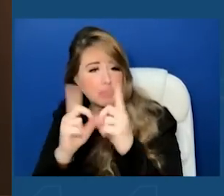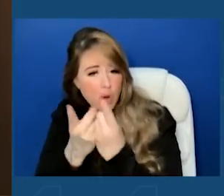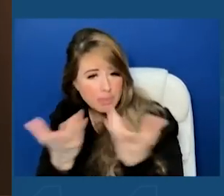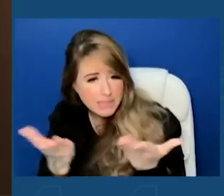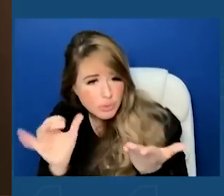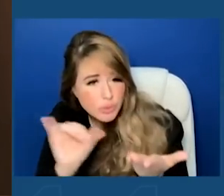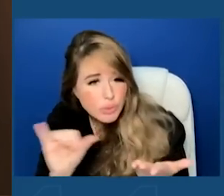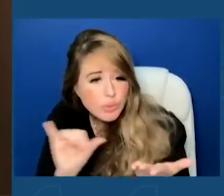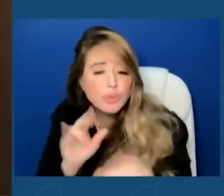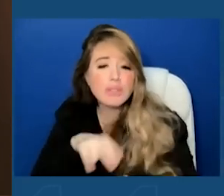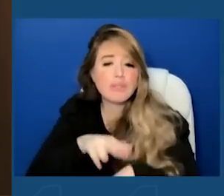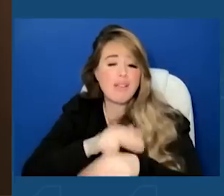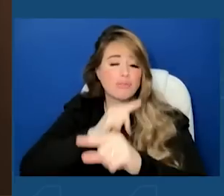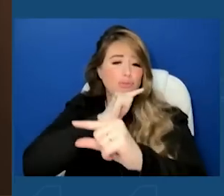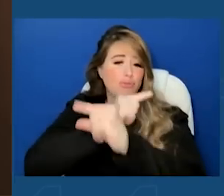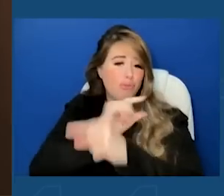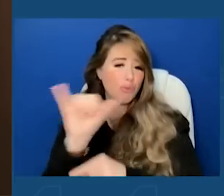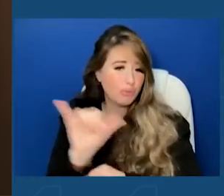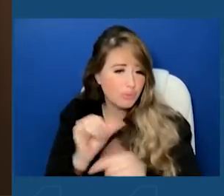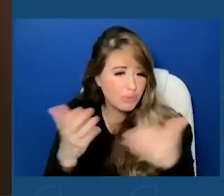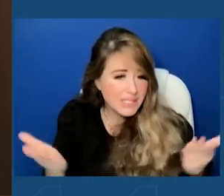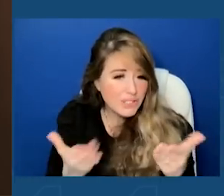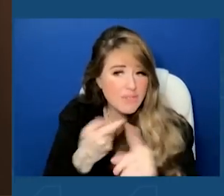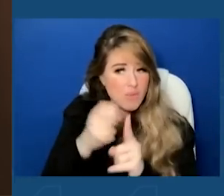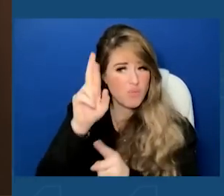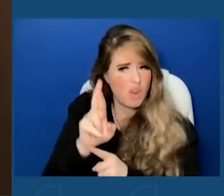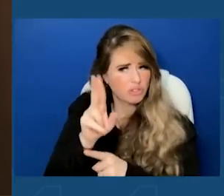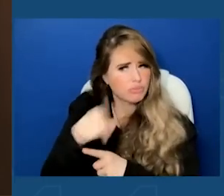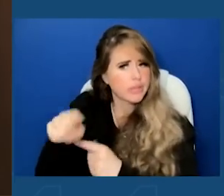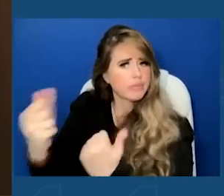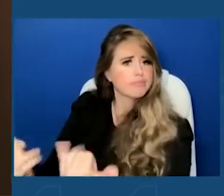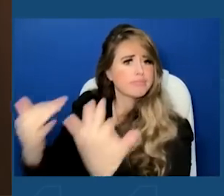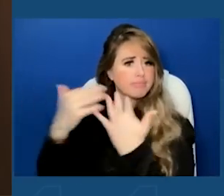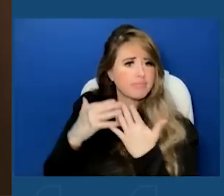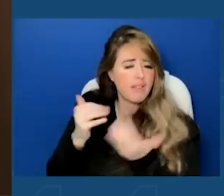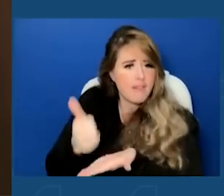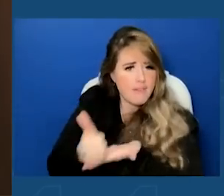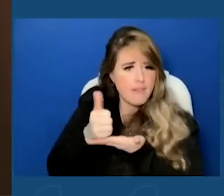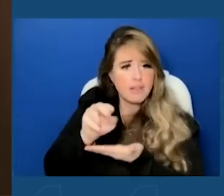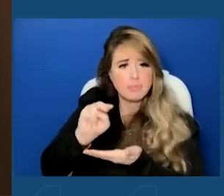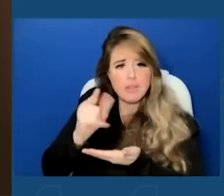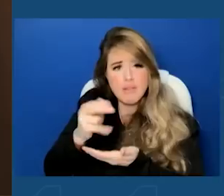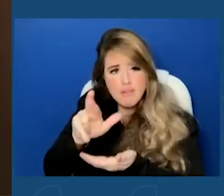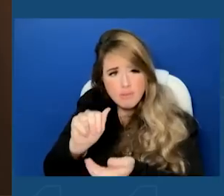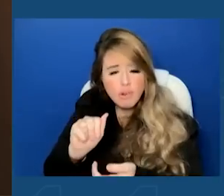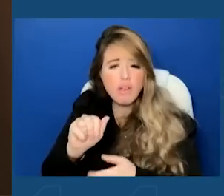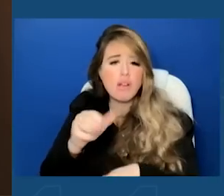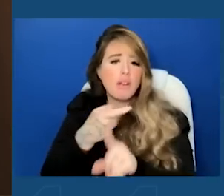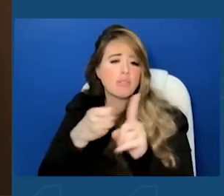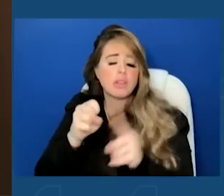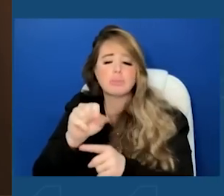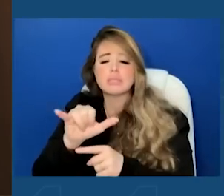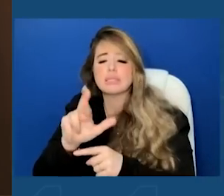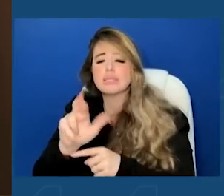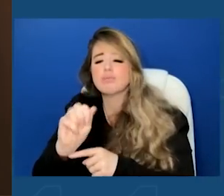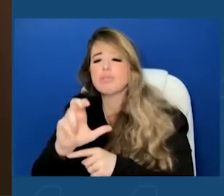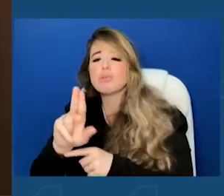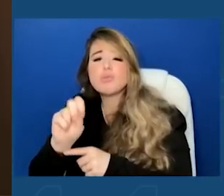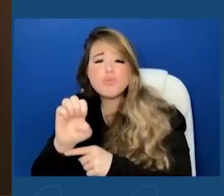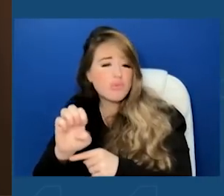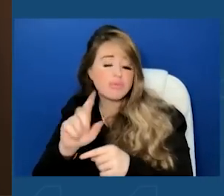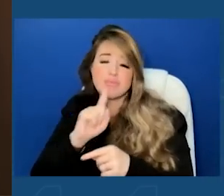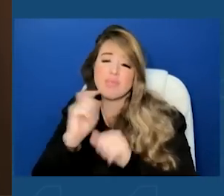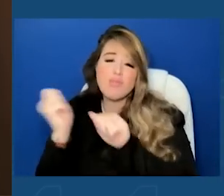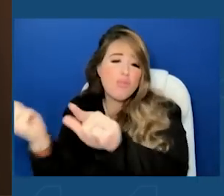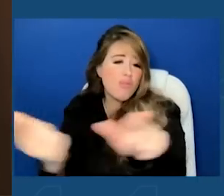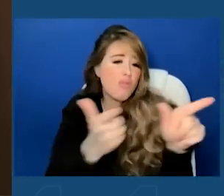National Guard is here from Rochester, from Niagara County, from Syracuse as well. So this is an all-hands-on-deck from the state of New York to